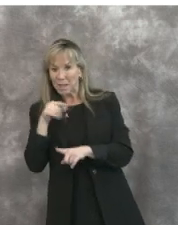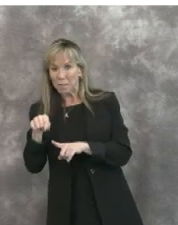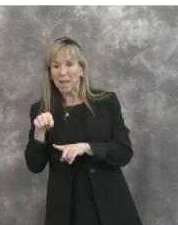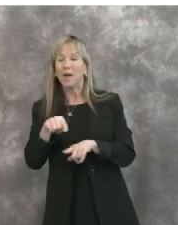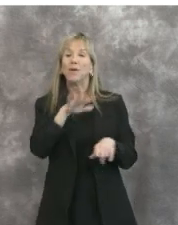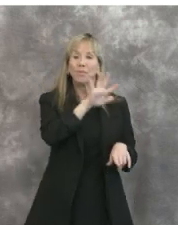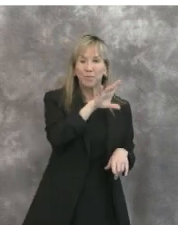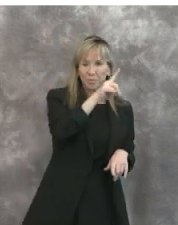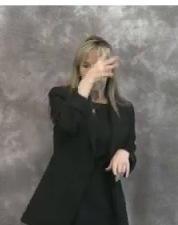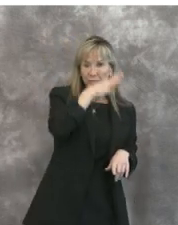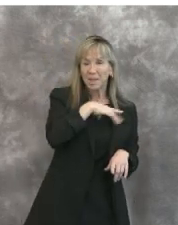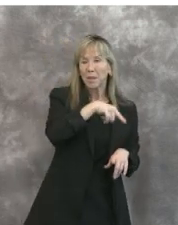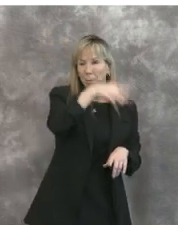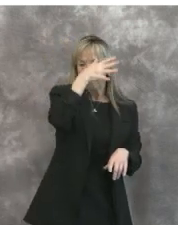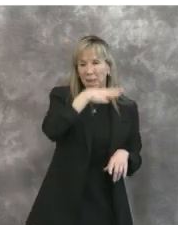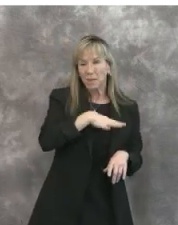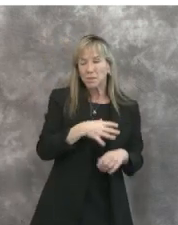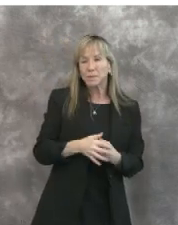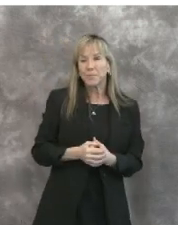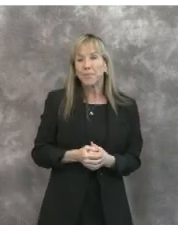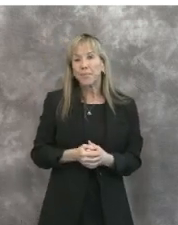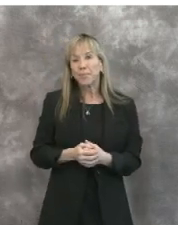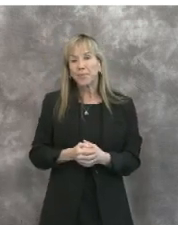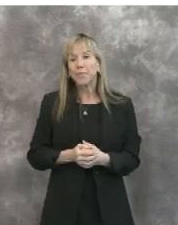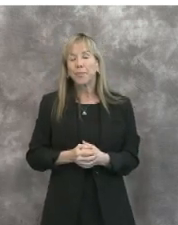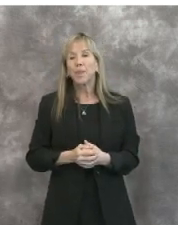and 51% for males.